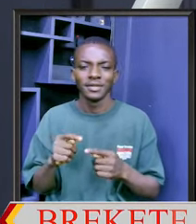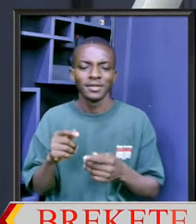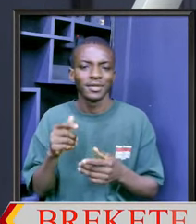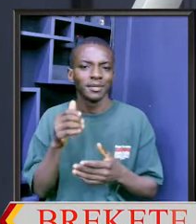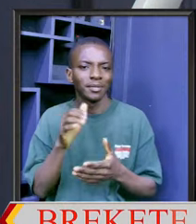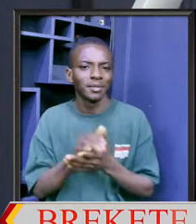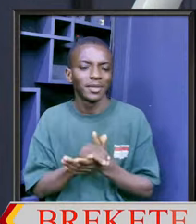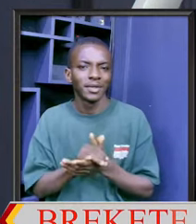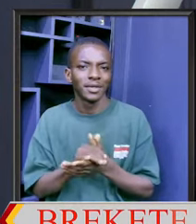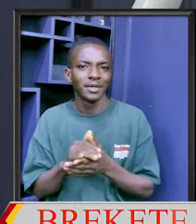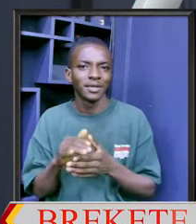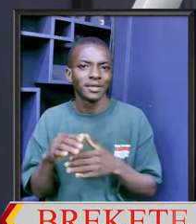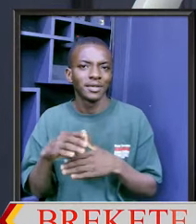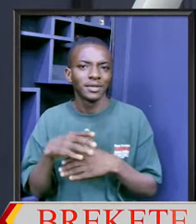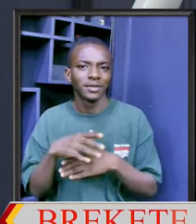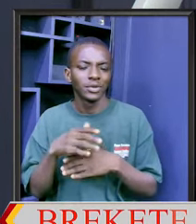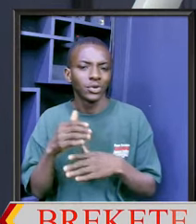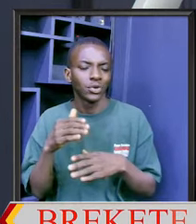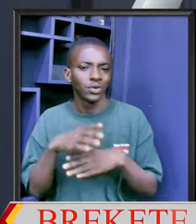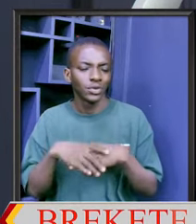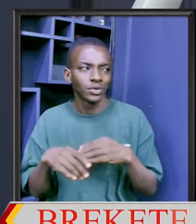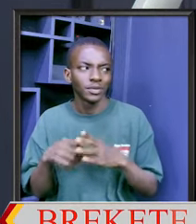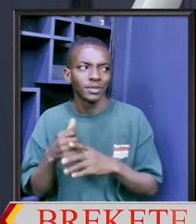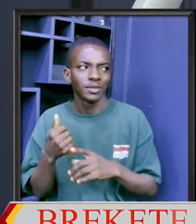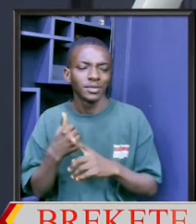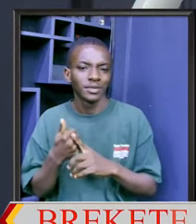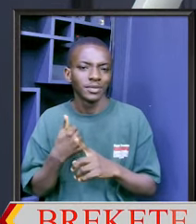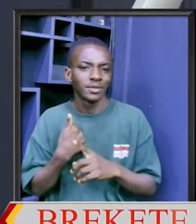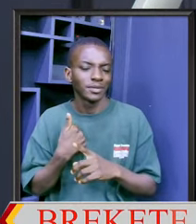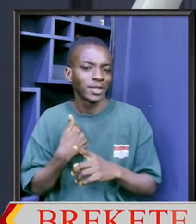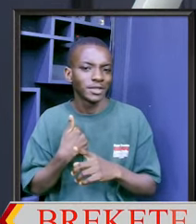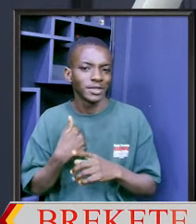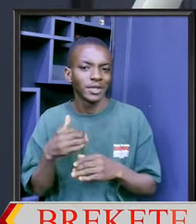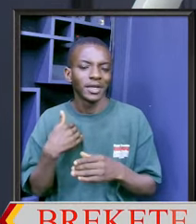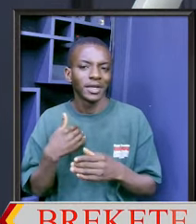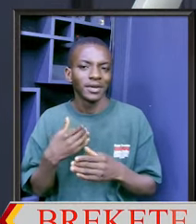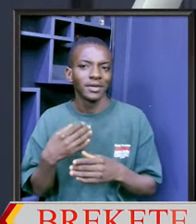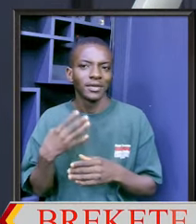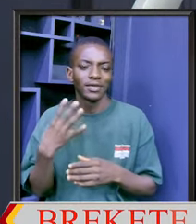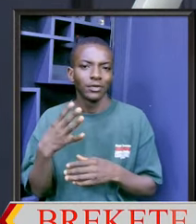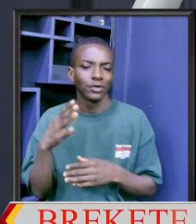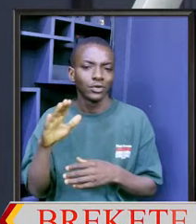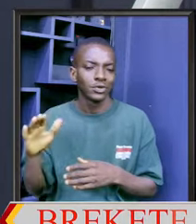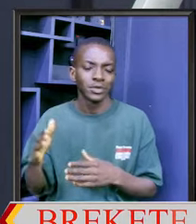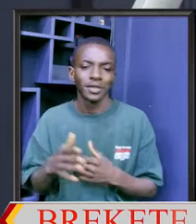marry, control myself, and I have four children.